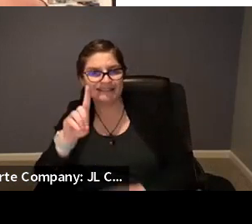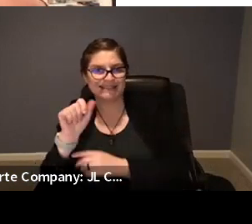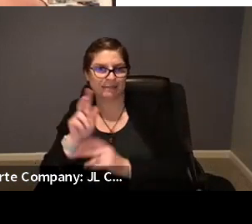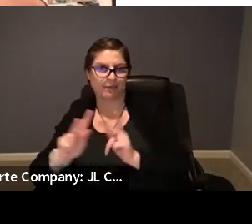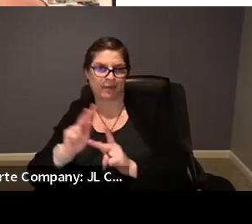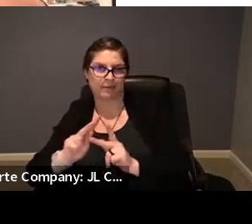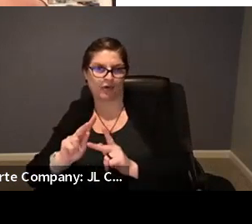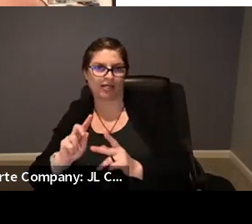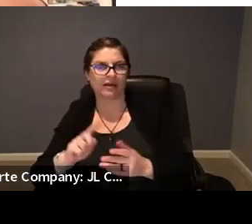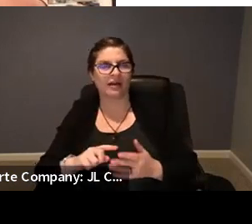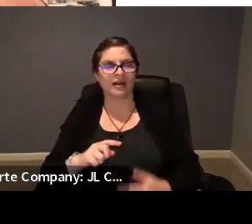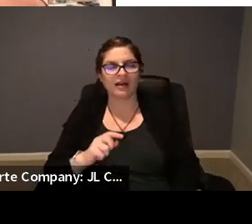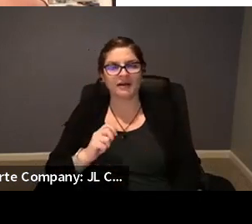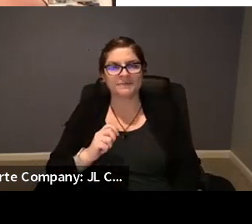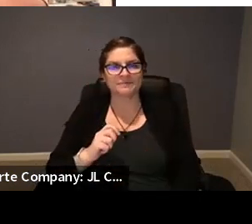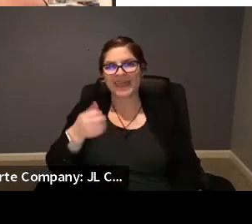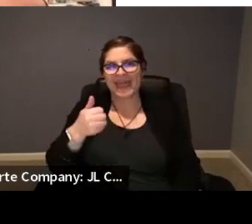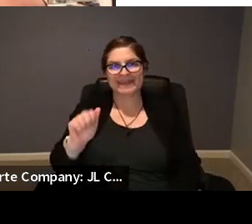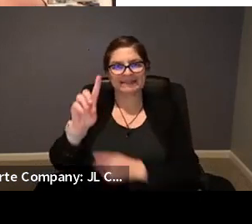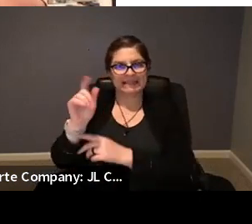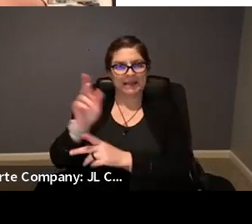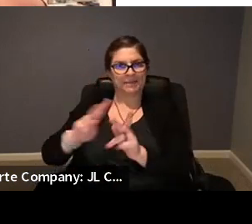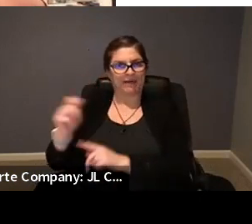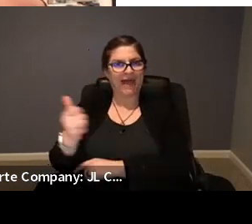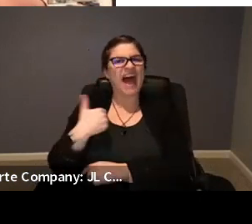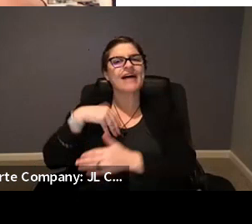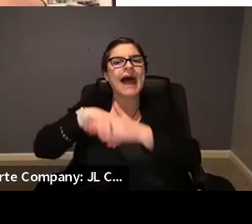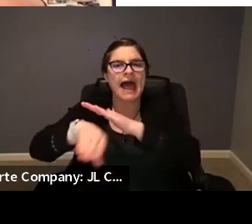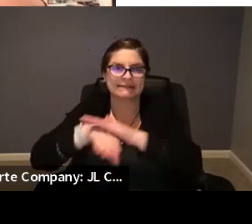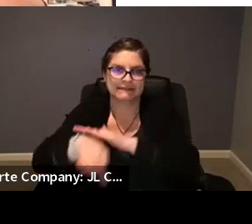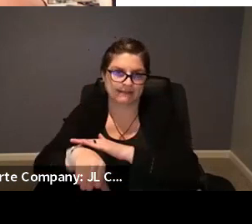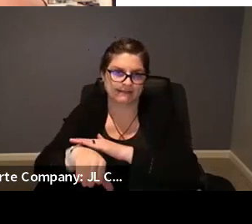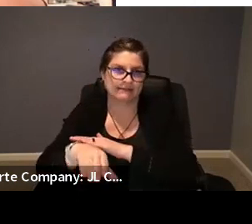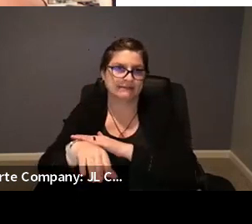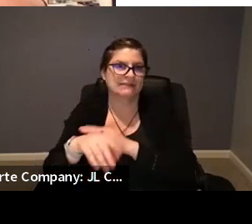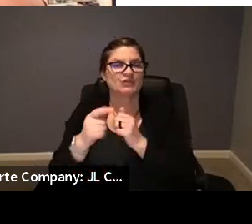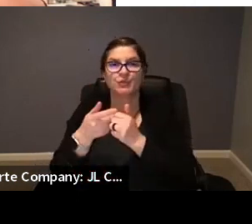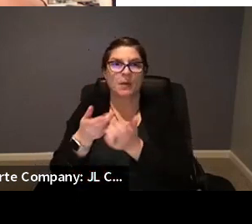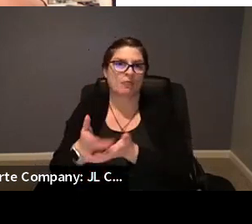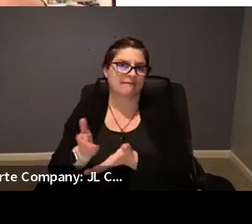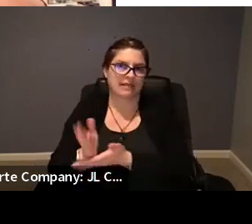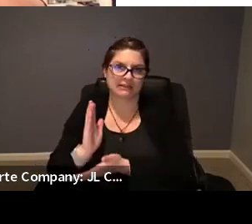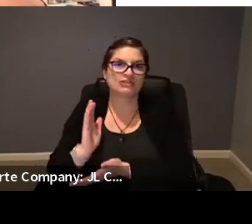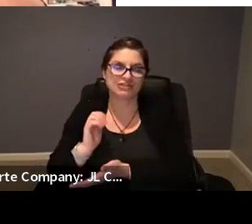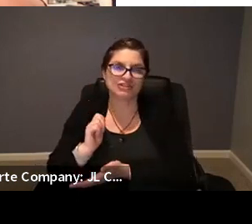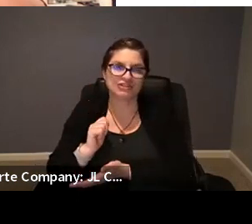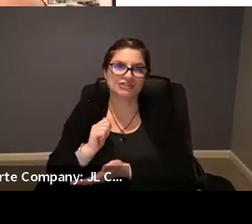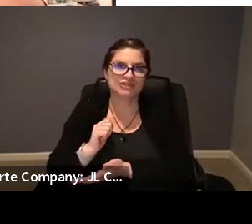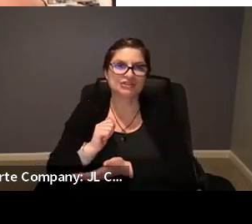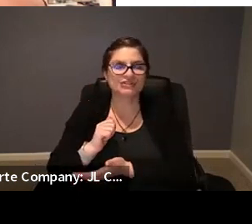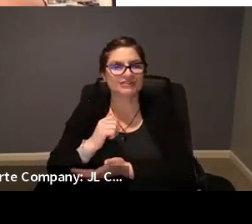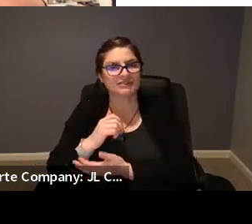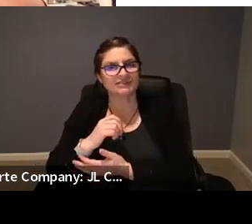any disabled people who have access to the most privilege, rather than